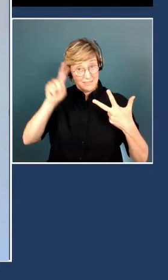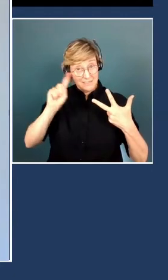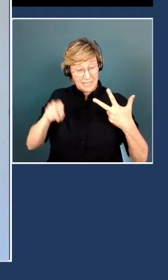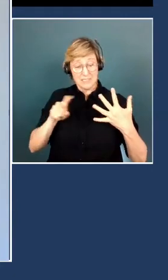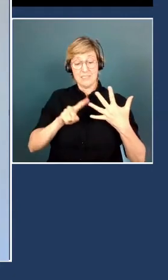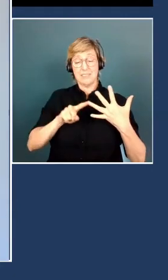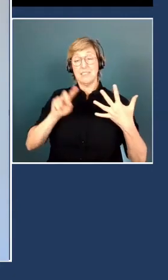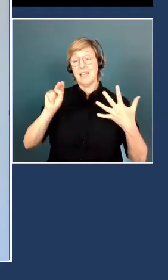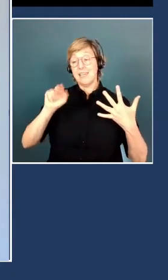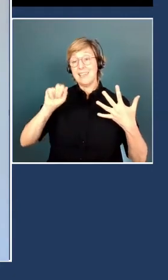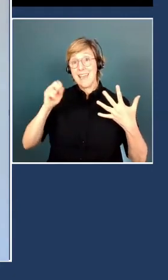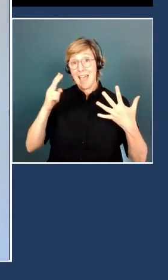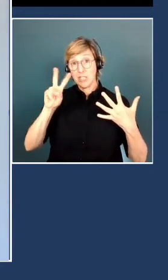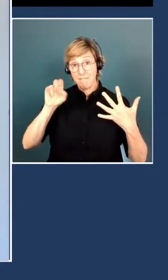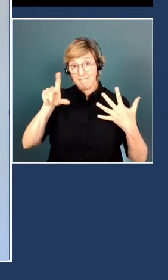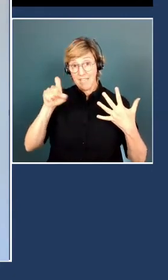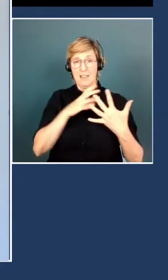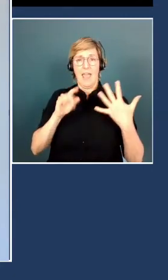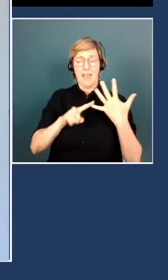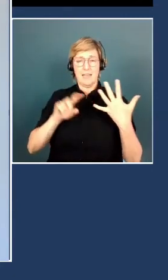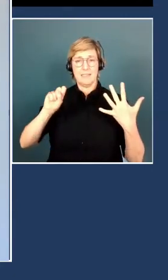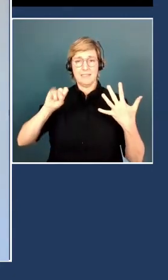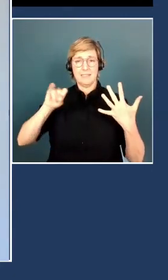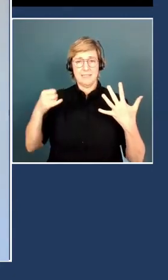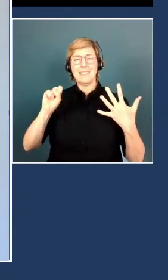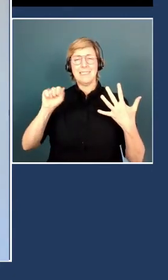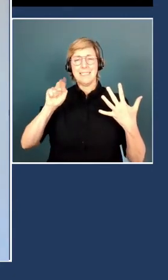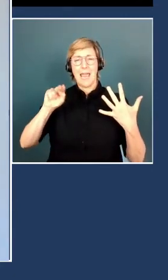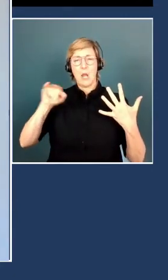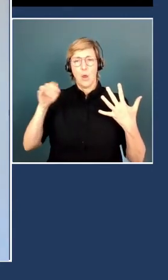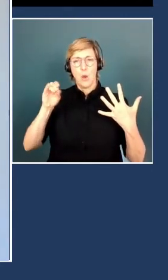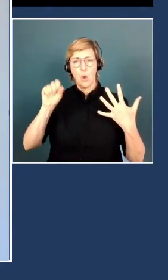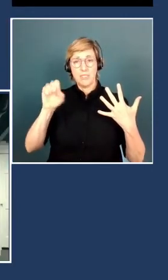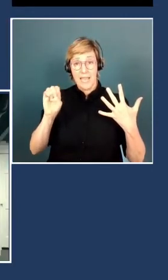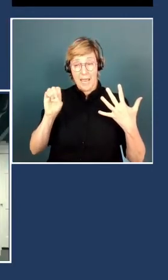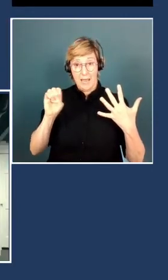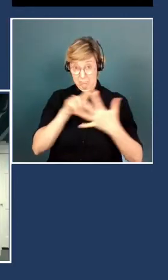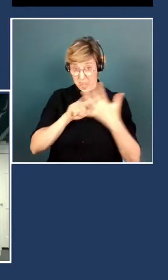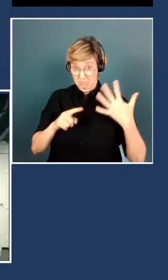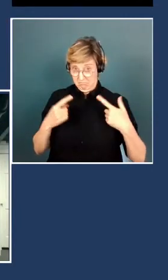San Jose. But we are recruiting for Boston,